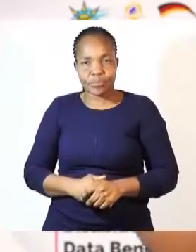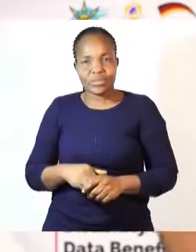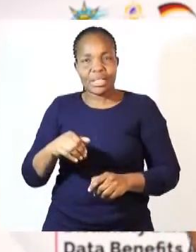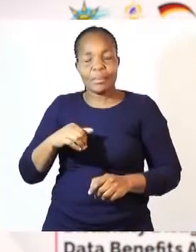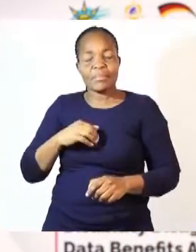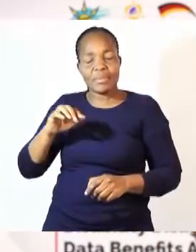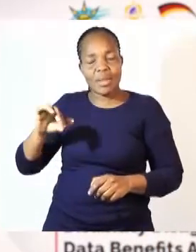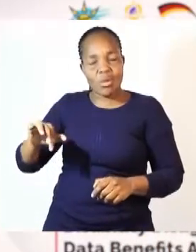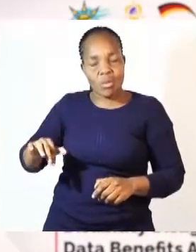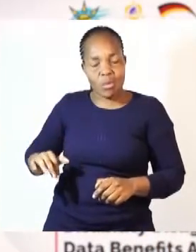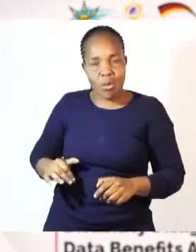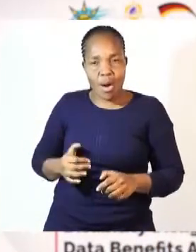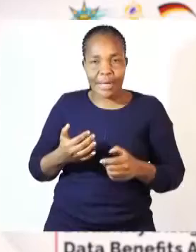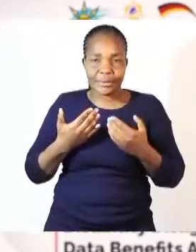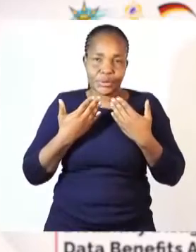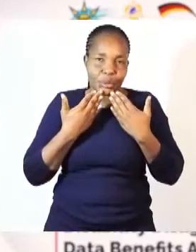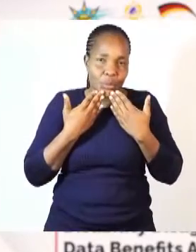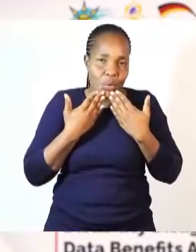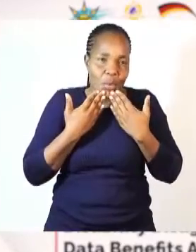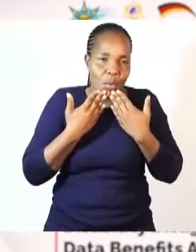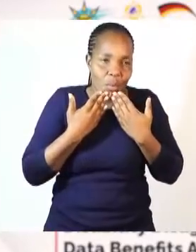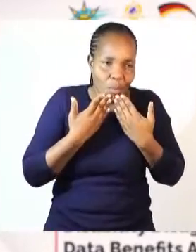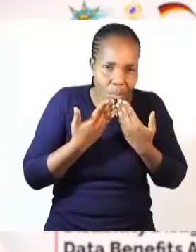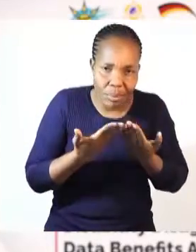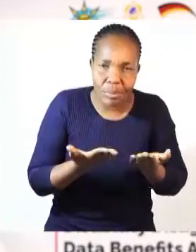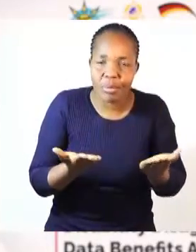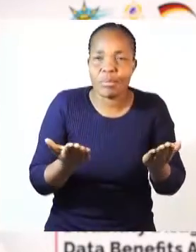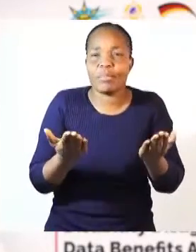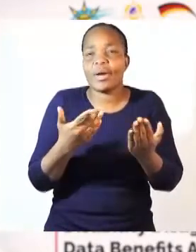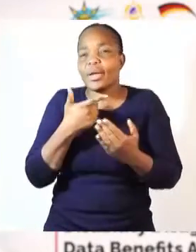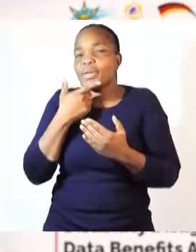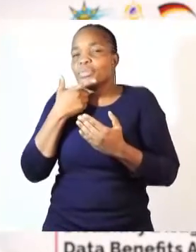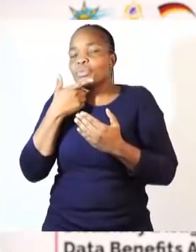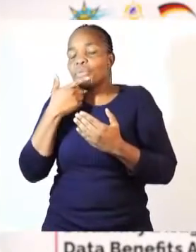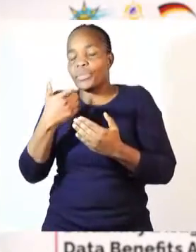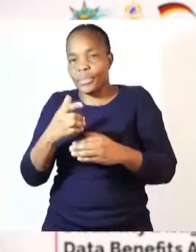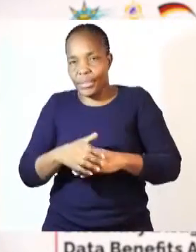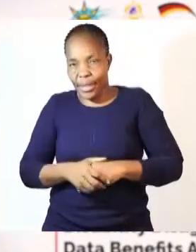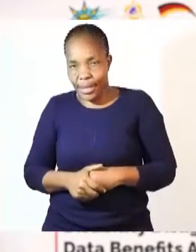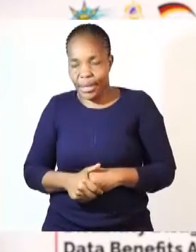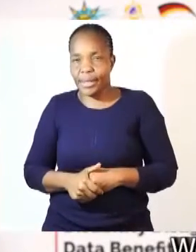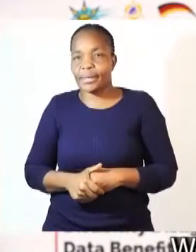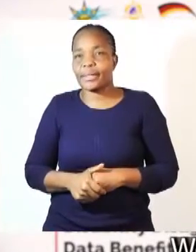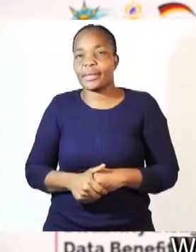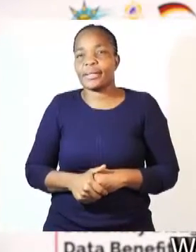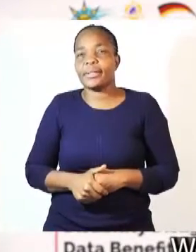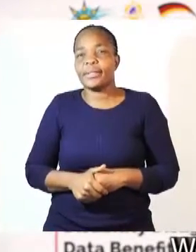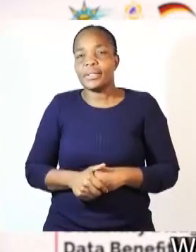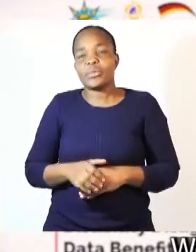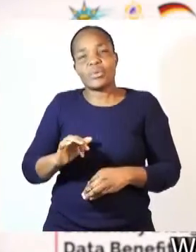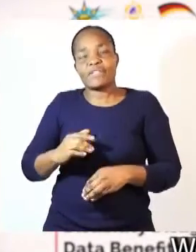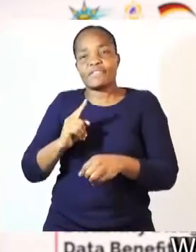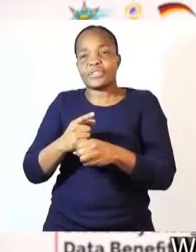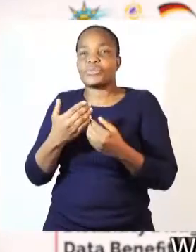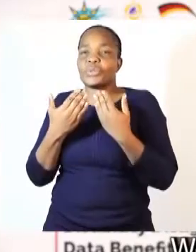want to share our appreciations from NFPDN. We really want to